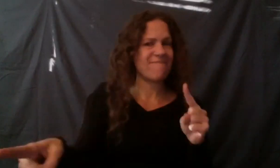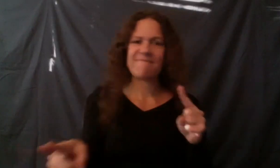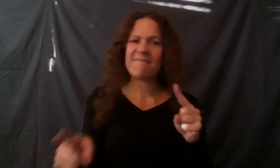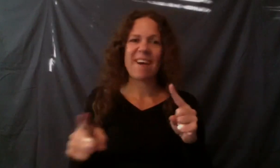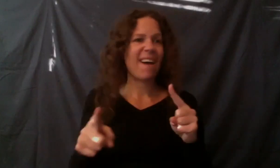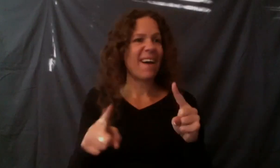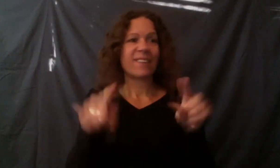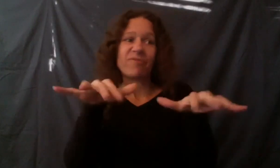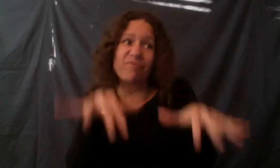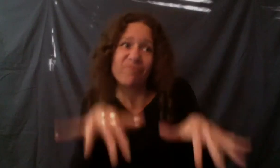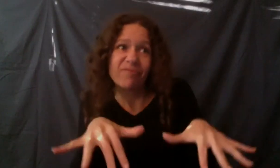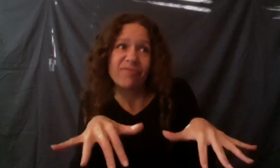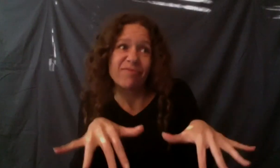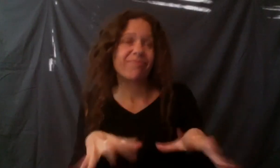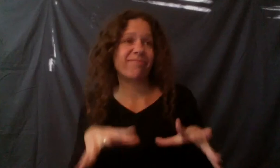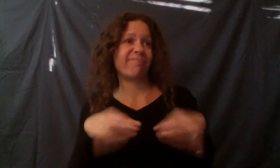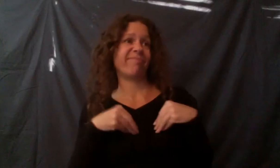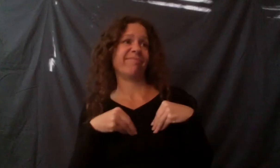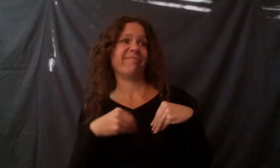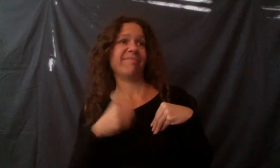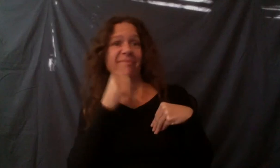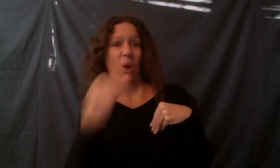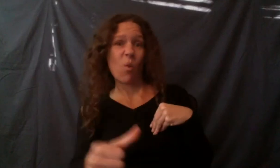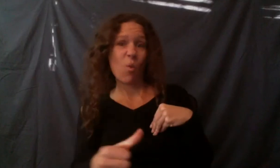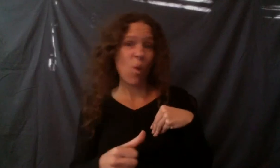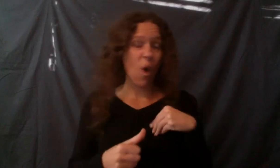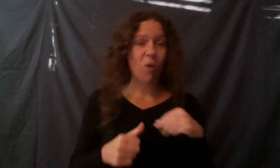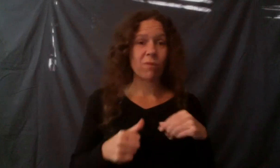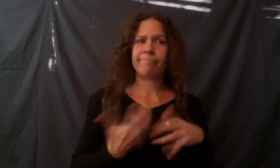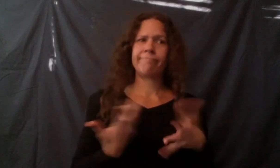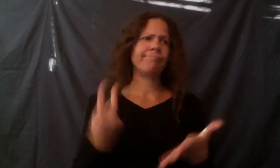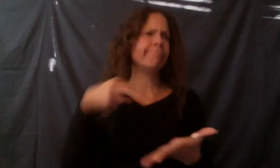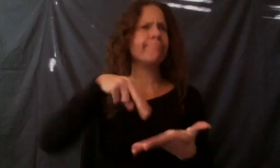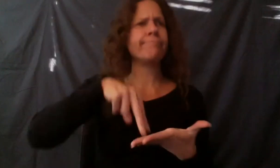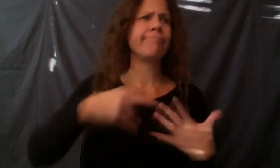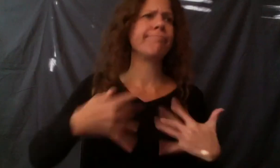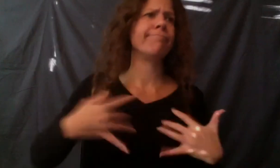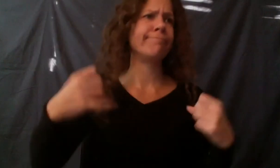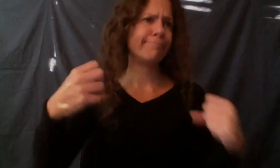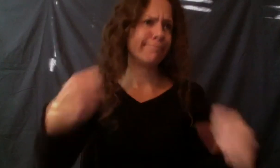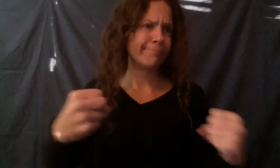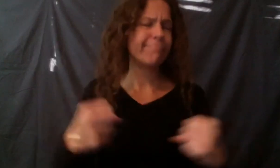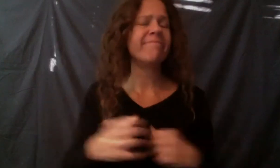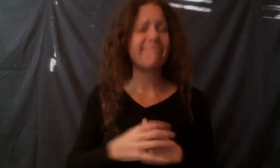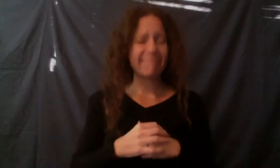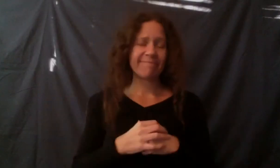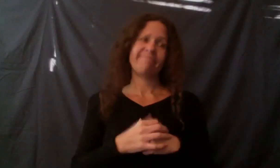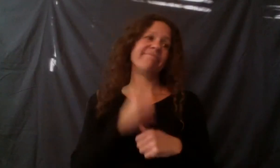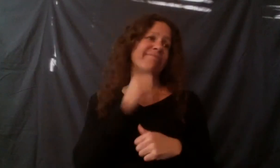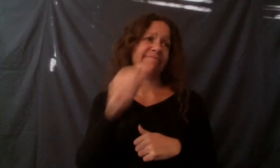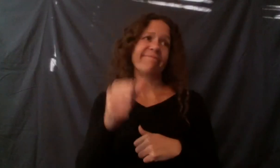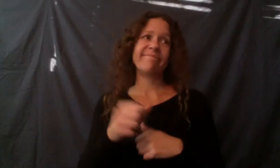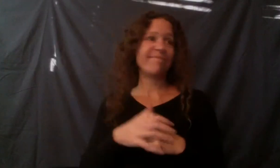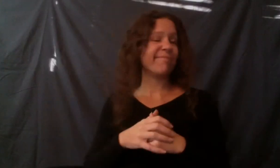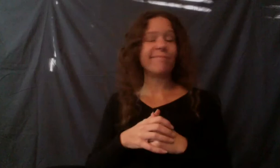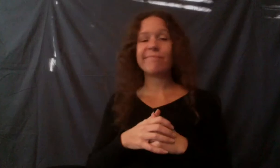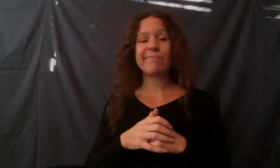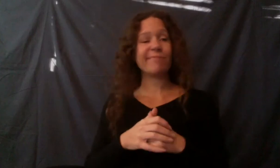back down. No, I'll stand my ground. Won't